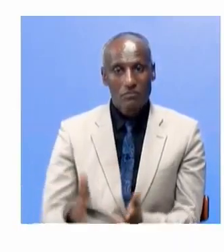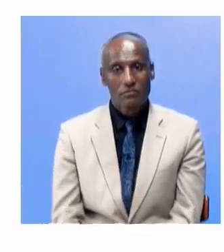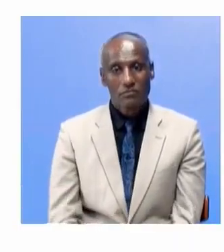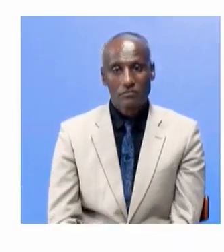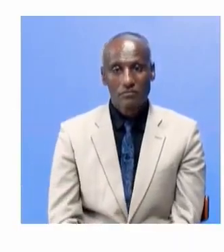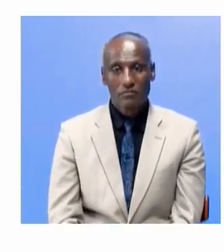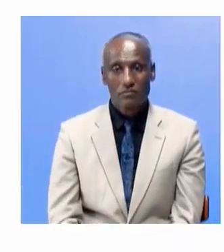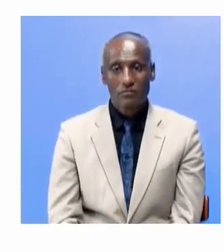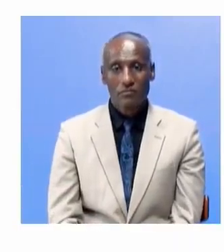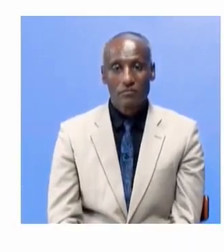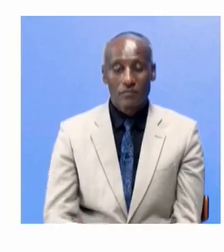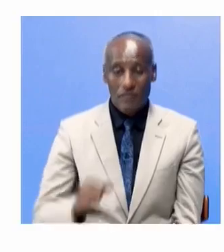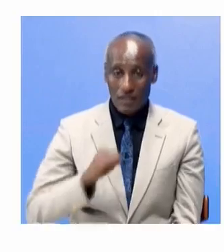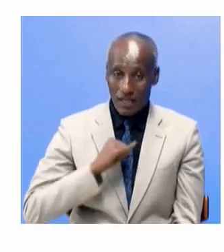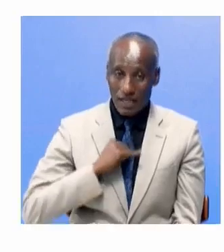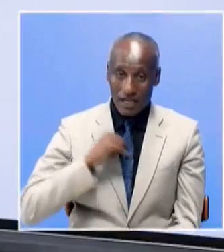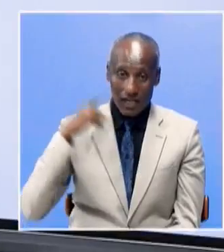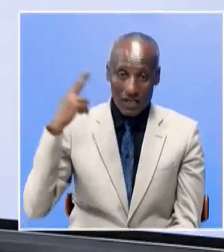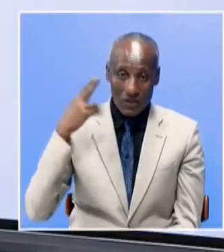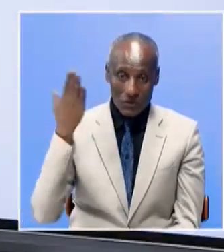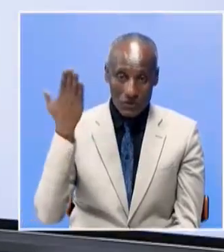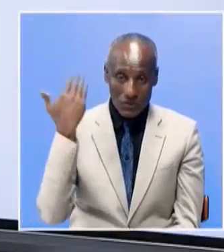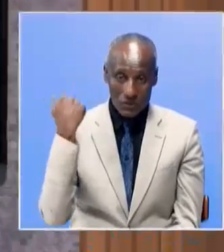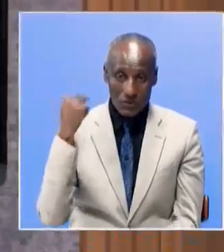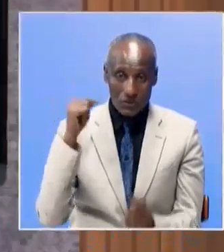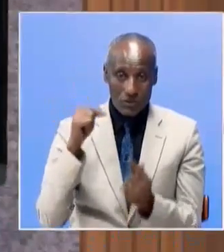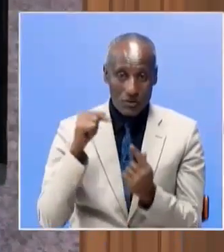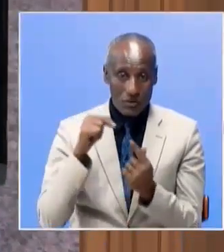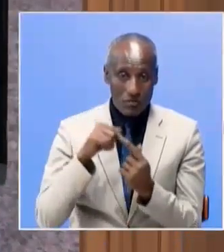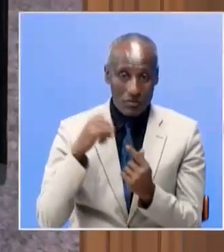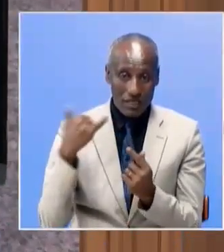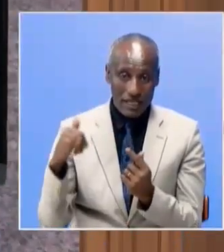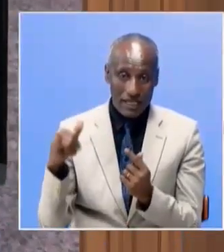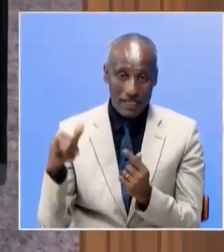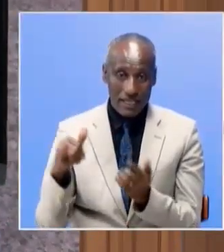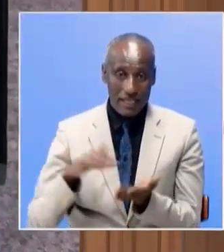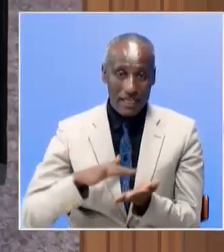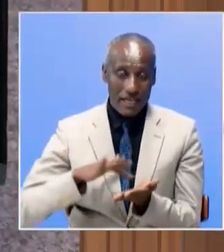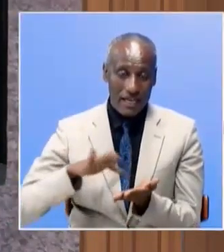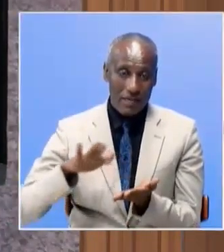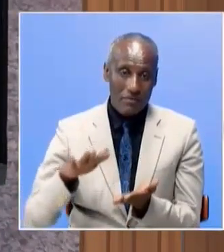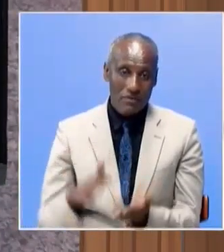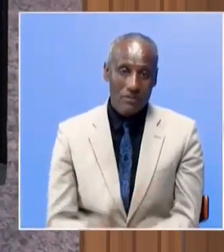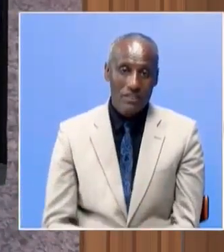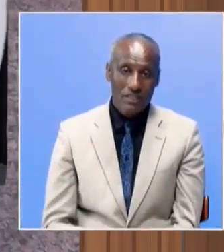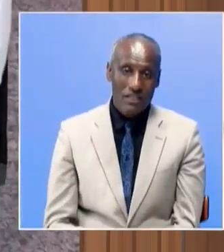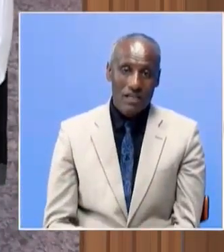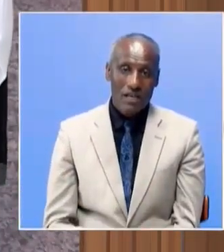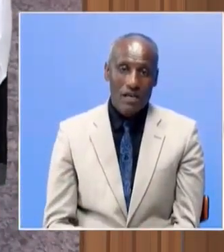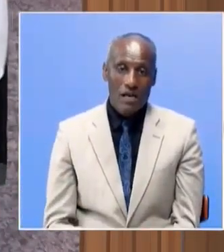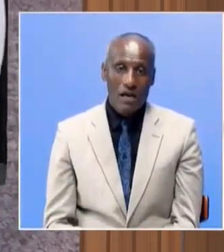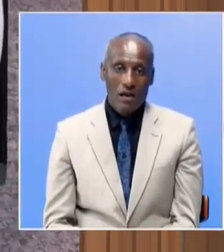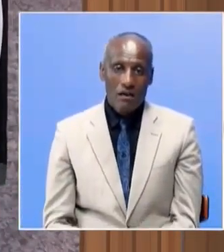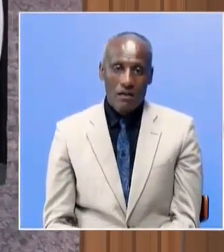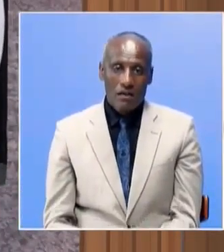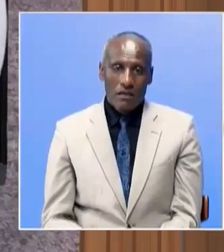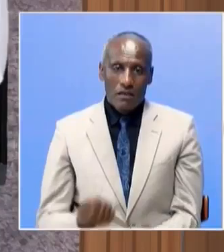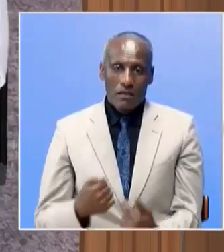Here, I used to play games. When I say I used to play